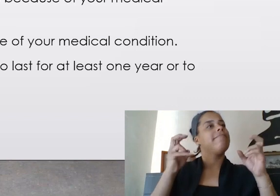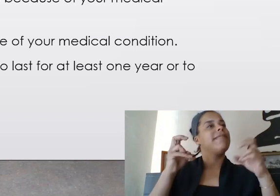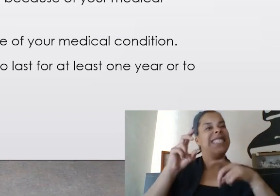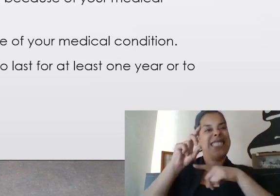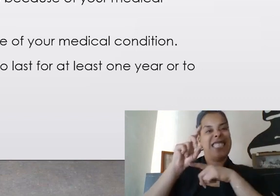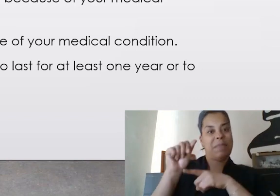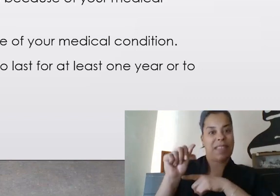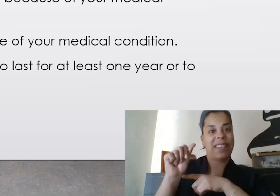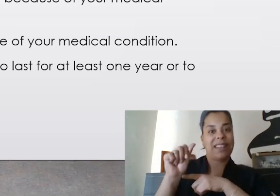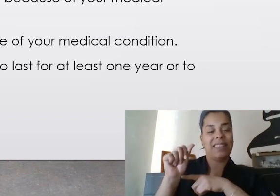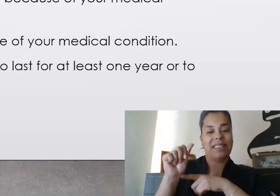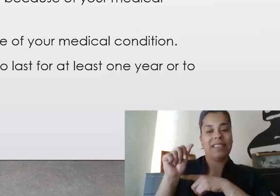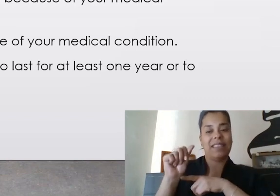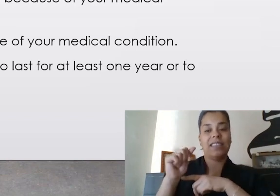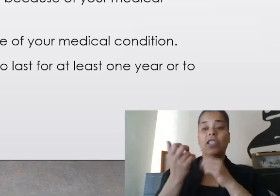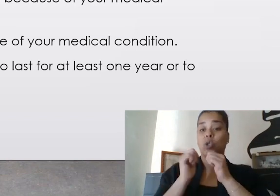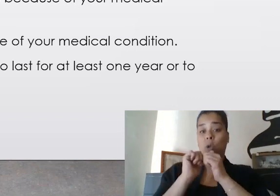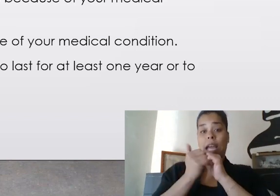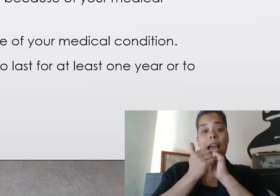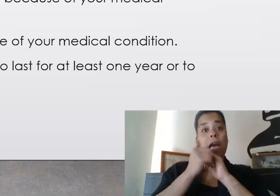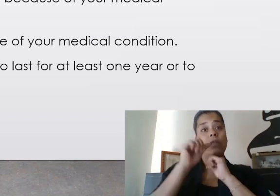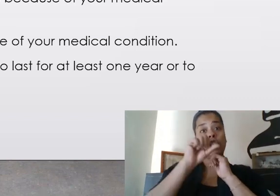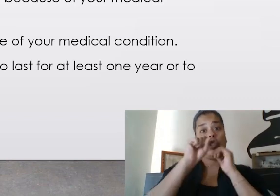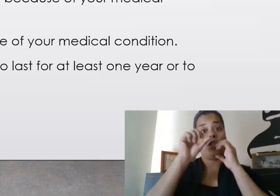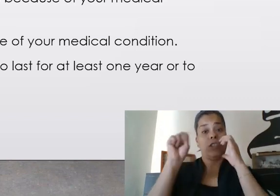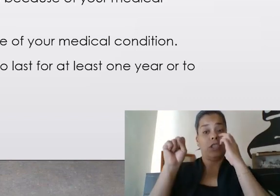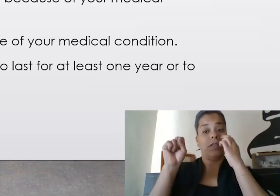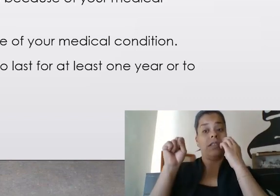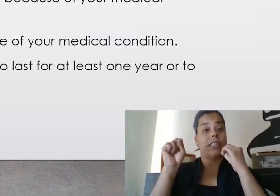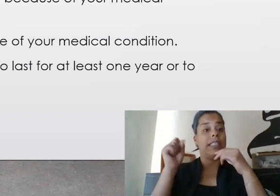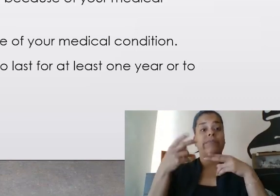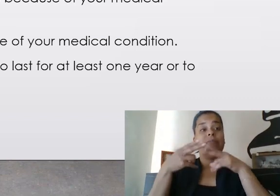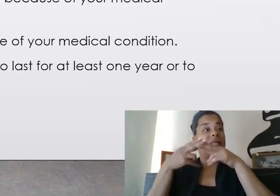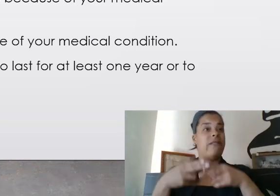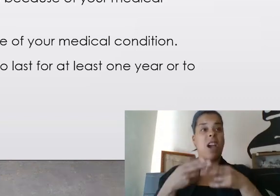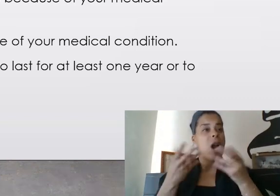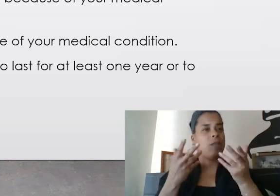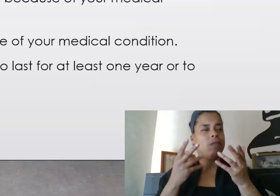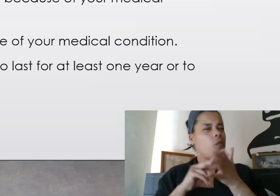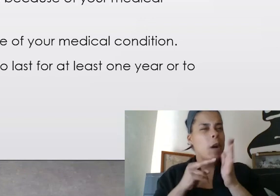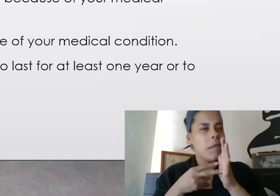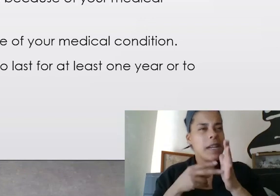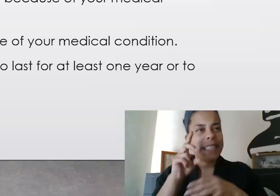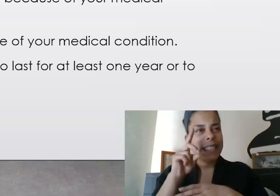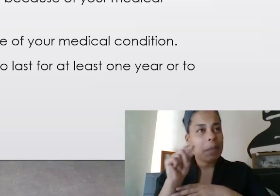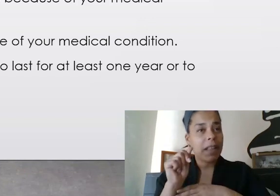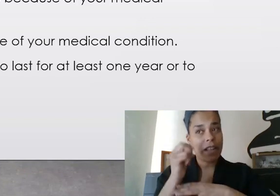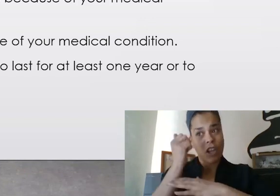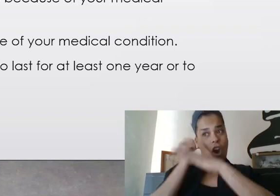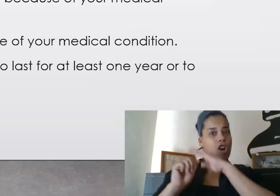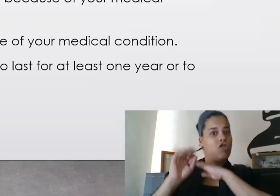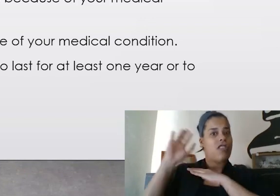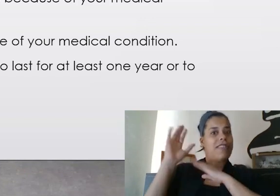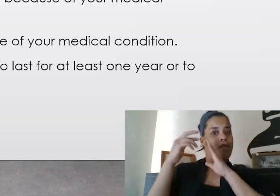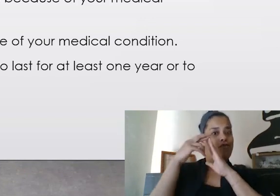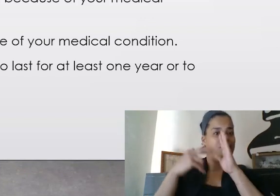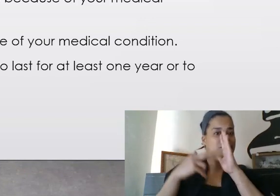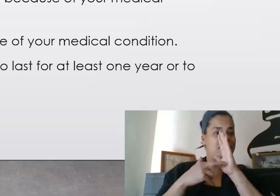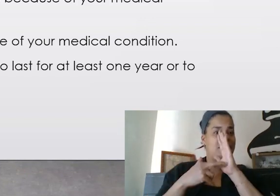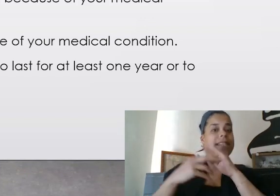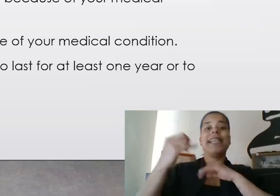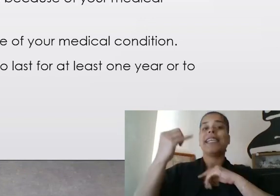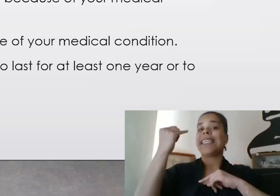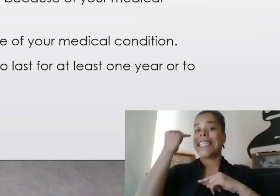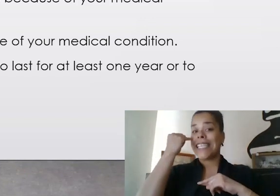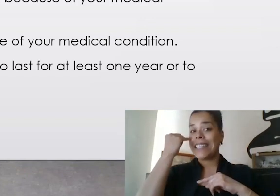So the way Social Security Administration defines disability under their rules is if you cannot work